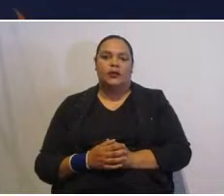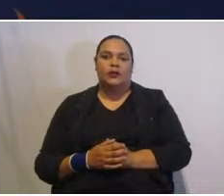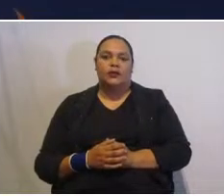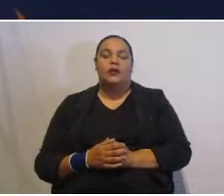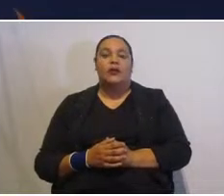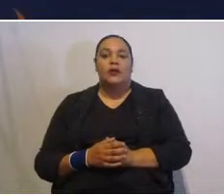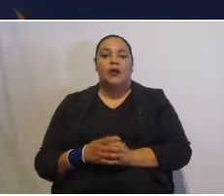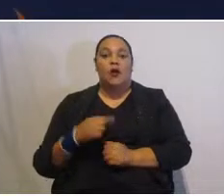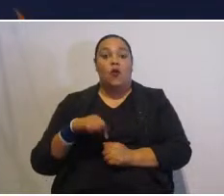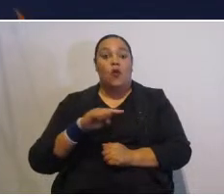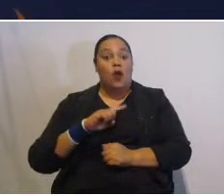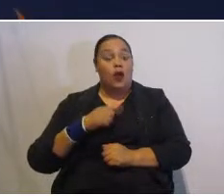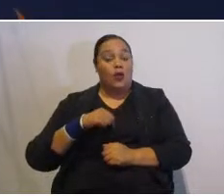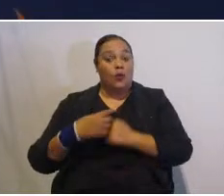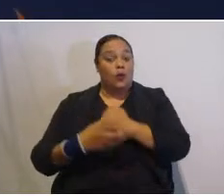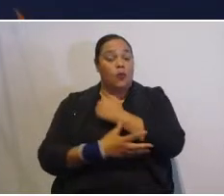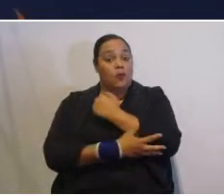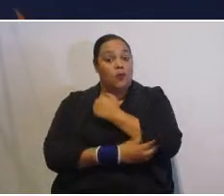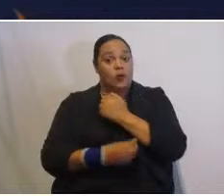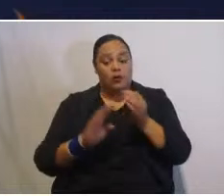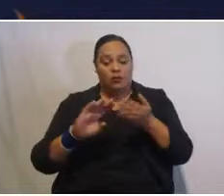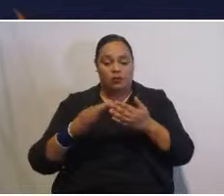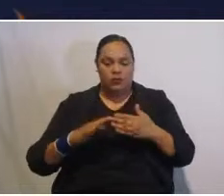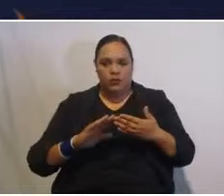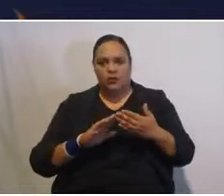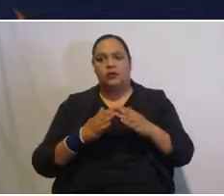As the poorest of the poor,